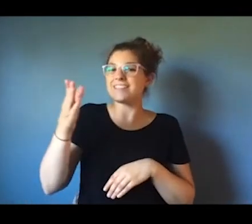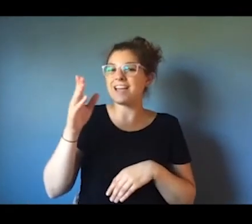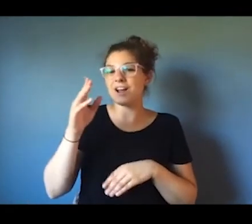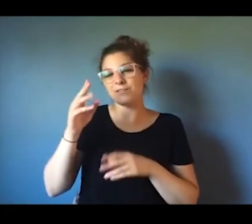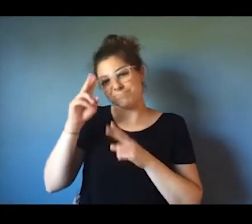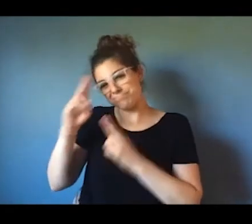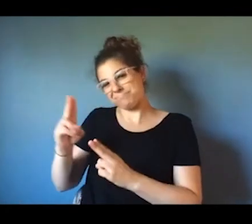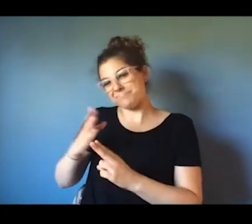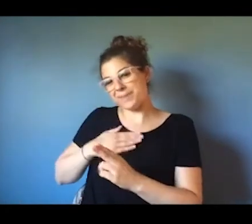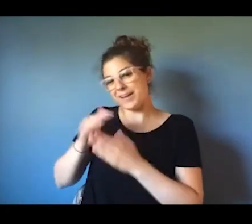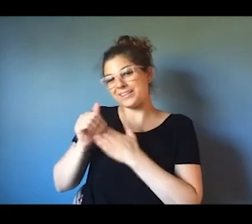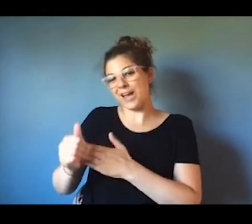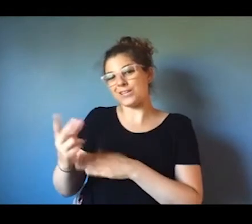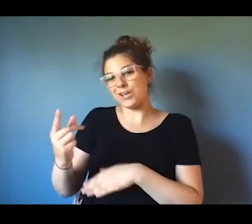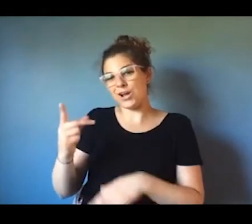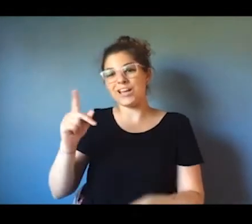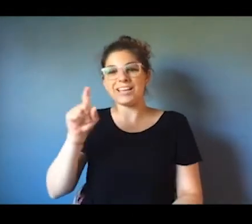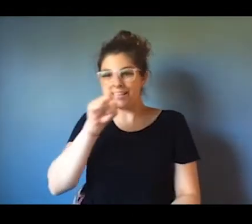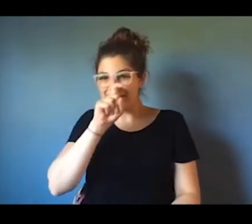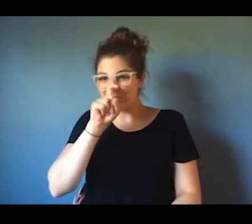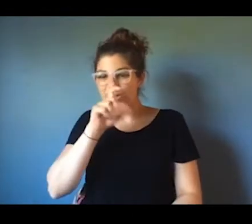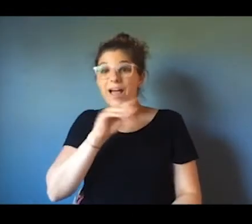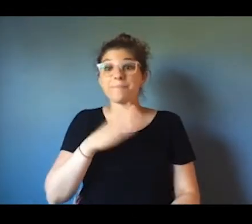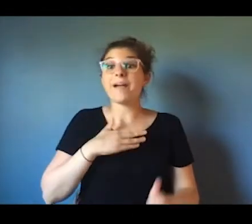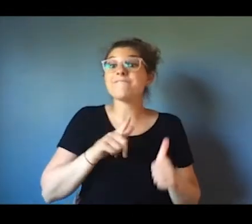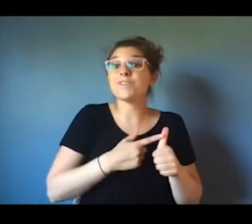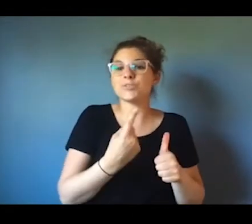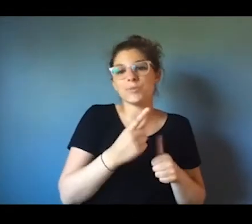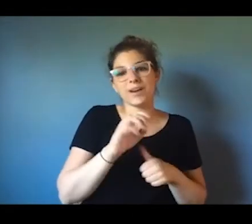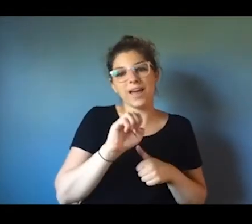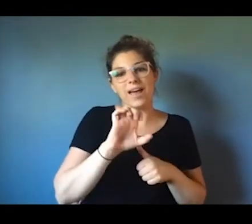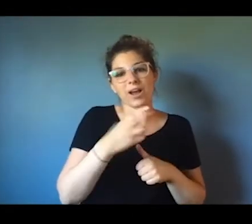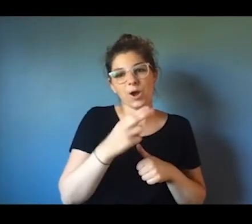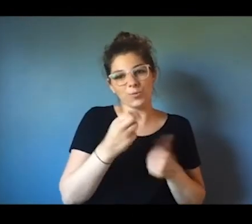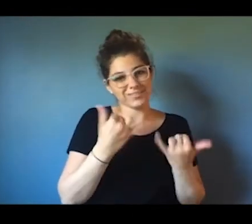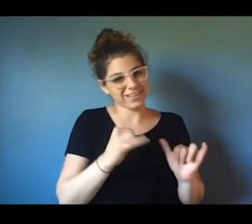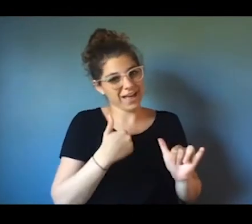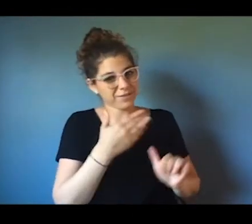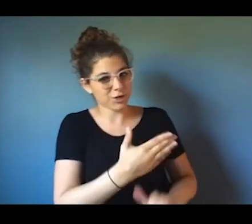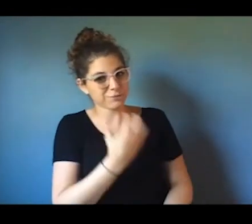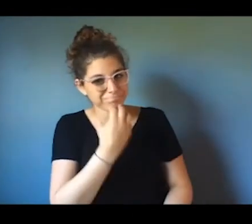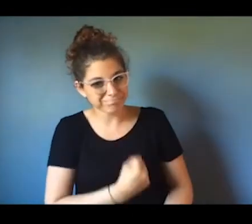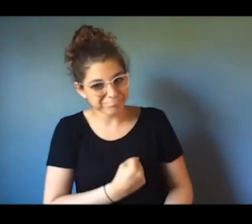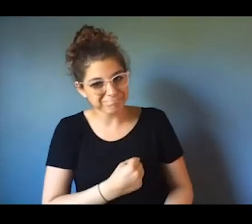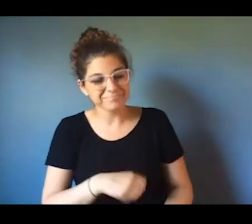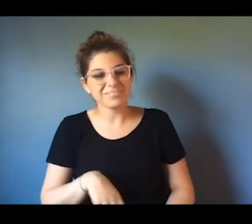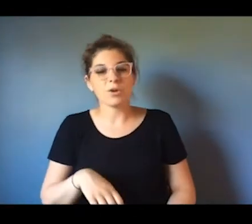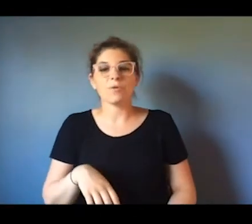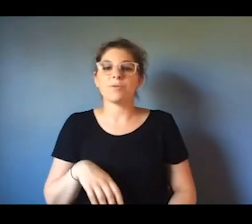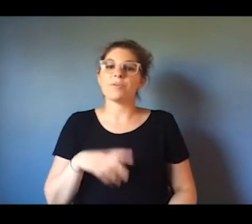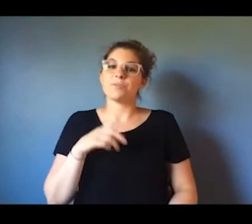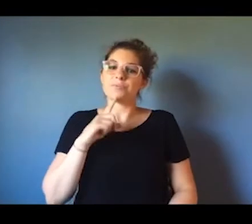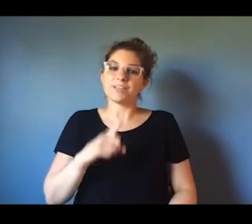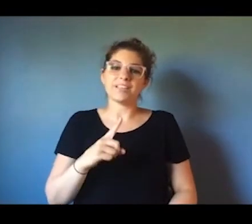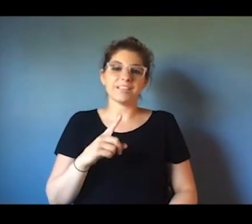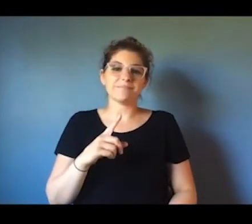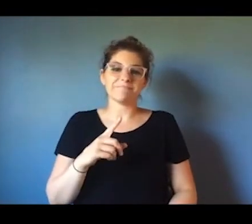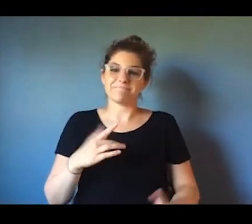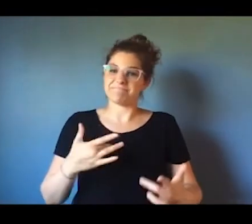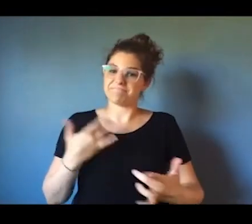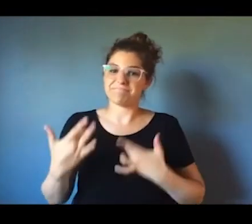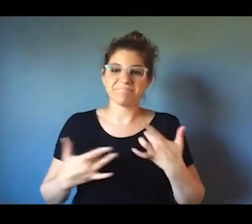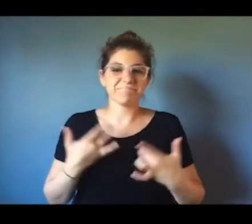course that's in there for my guide dog Eagle and Echo, my original guide dog that I still have, bless her heart. So this